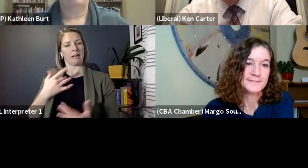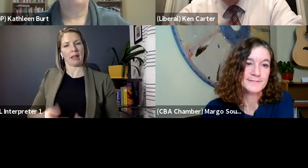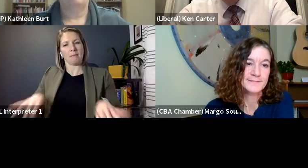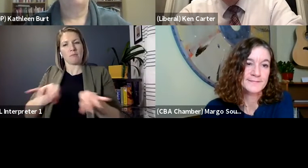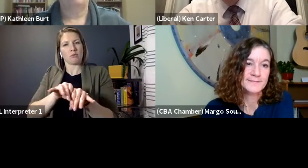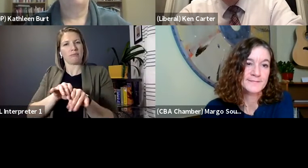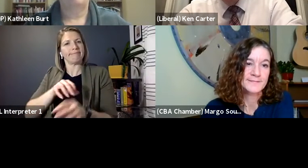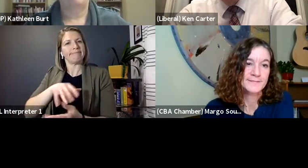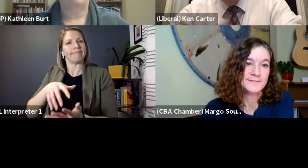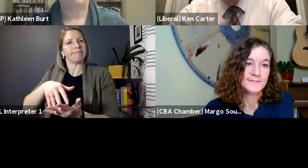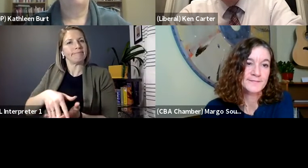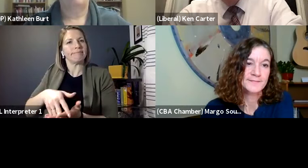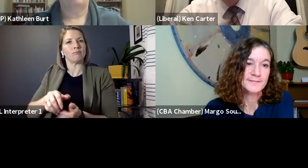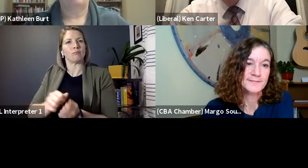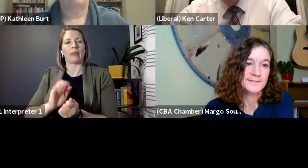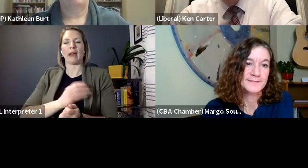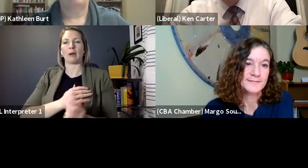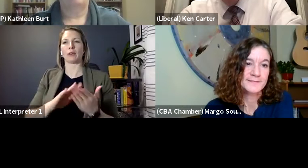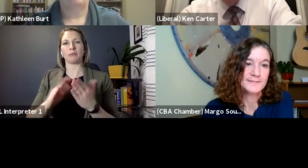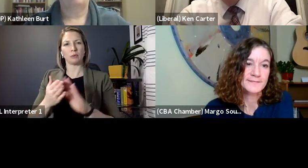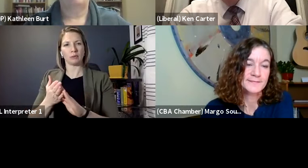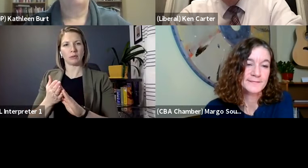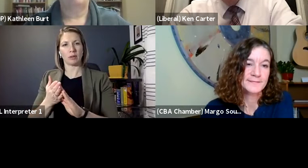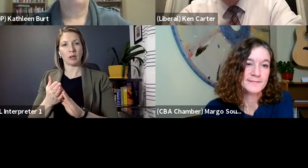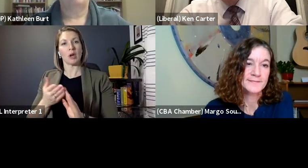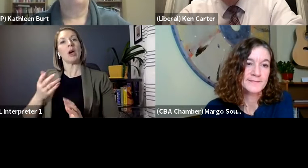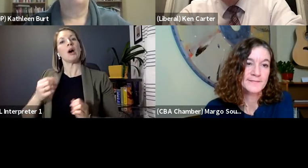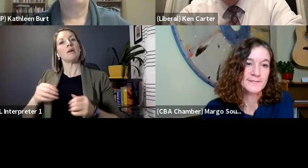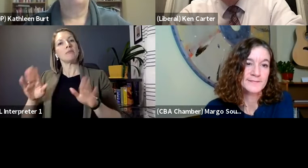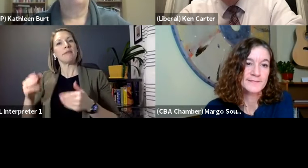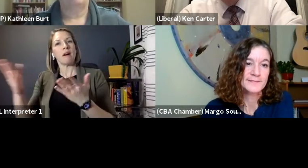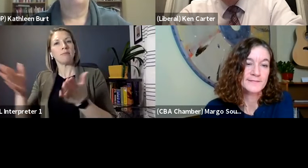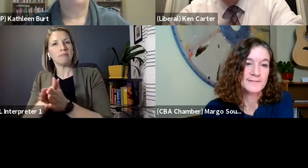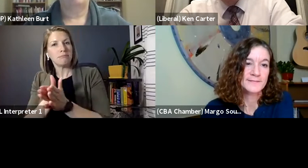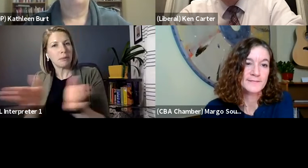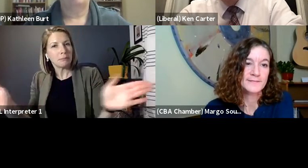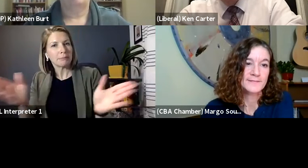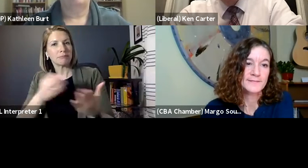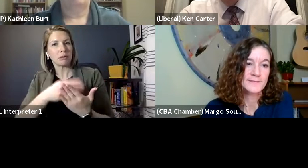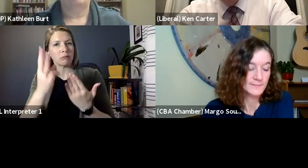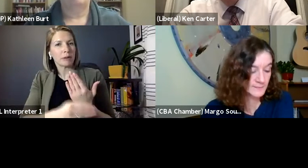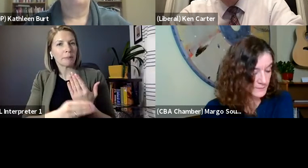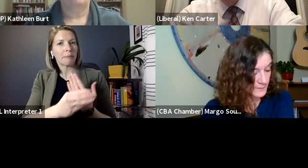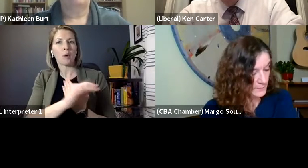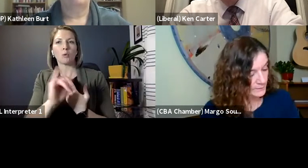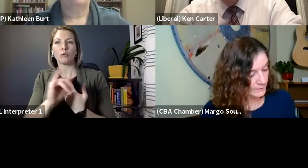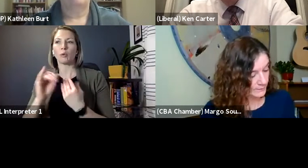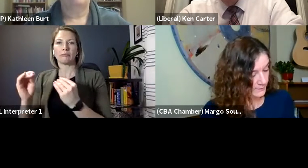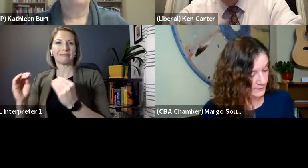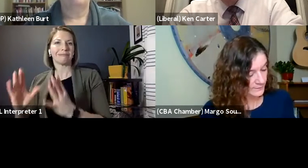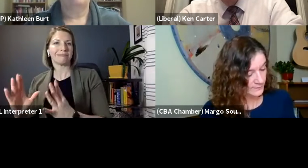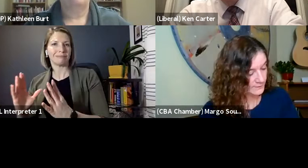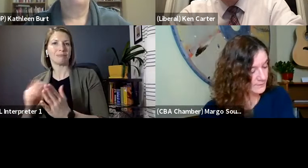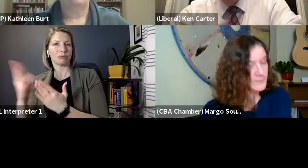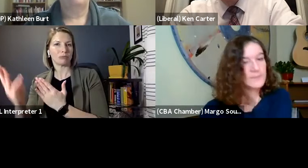We offer educational and public programs for all ages, as well as community events.